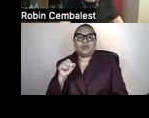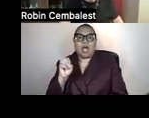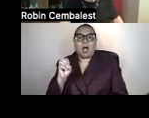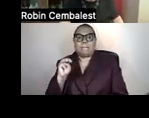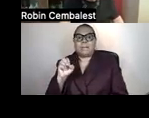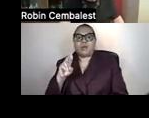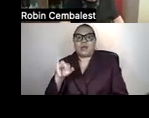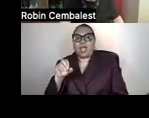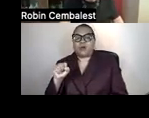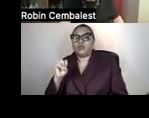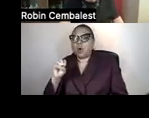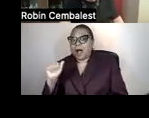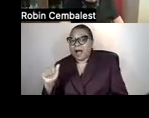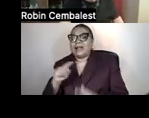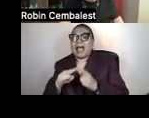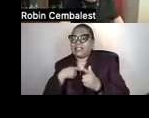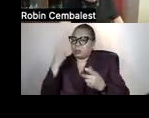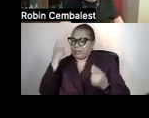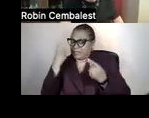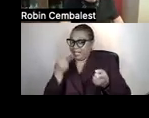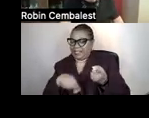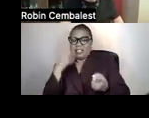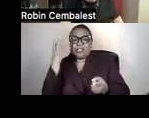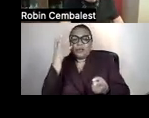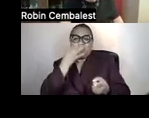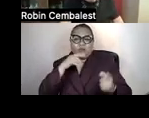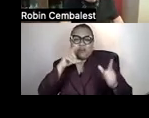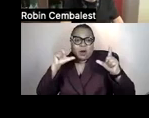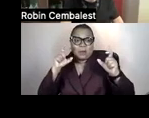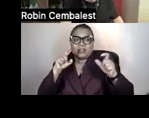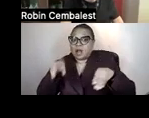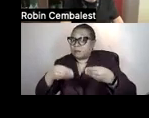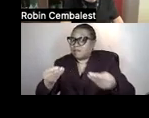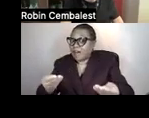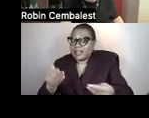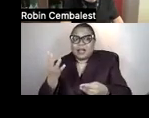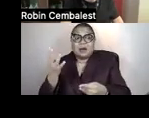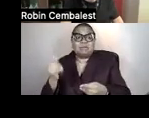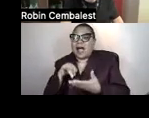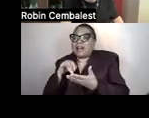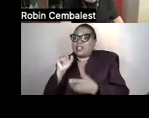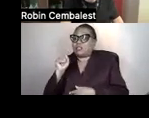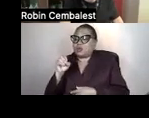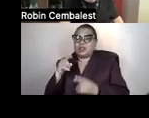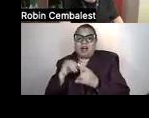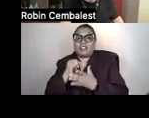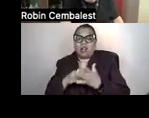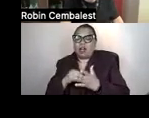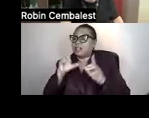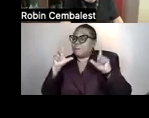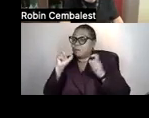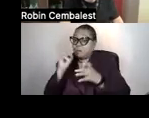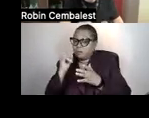Merea Soa. And as we can see, these beautiful photos are provided by the studio of the artist, the portrait